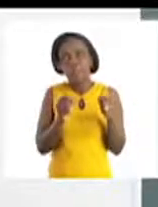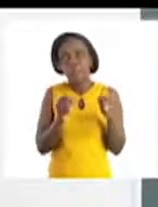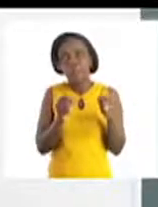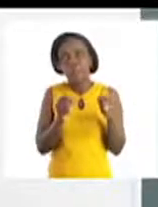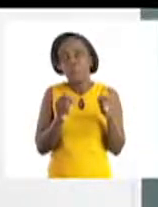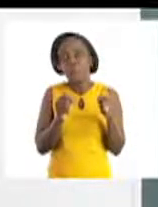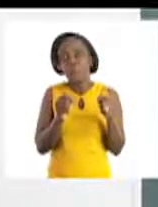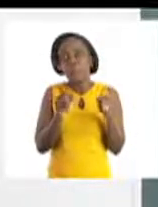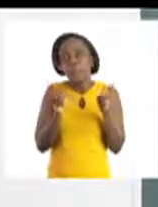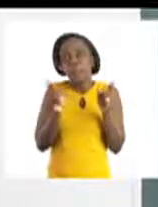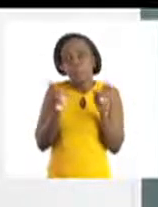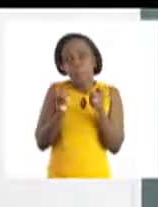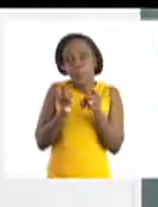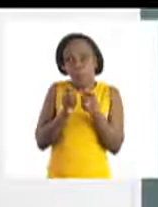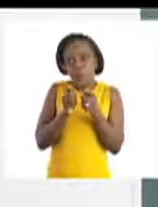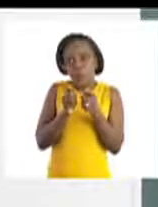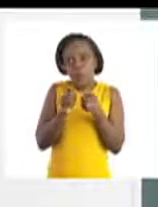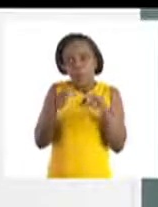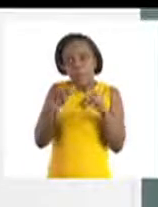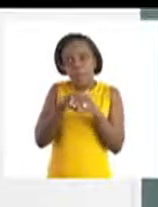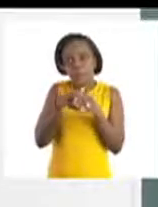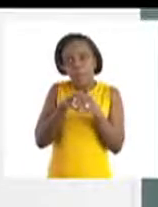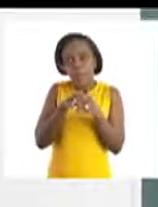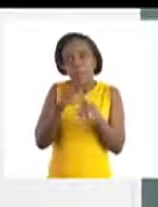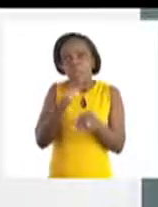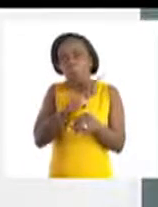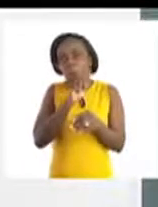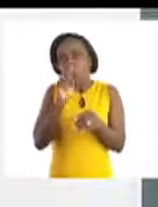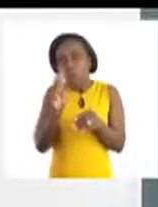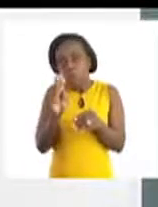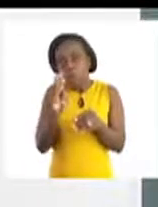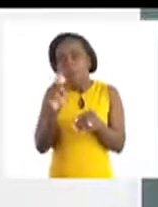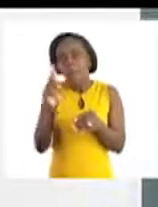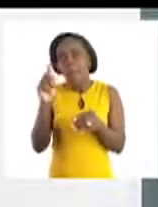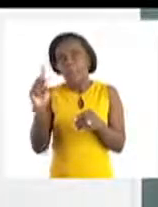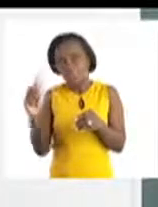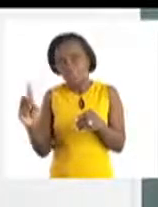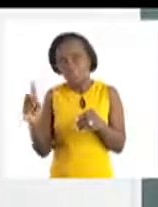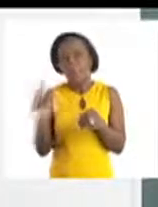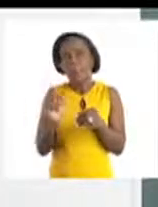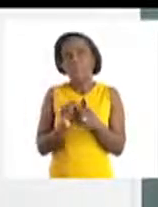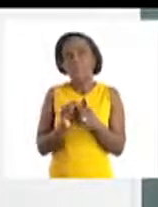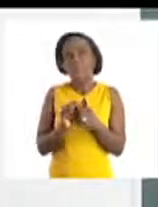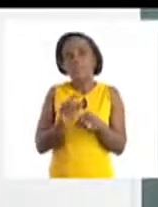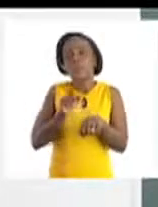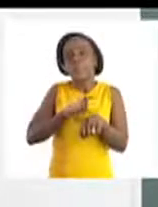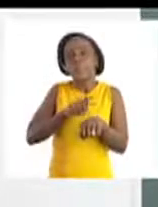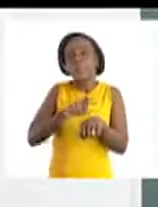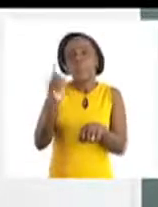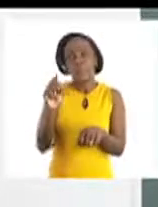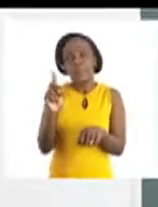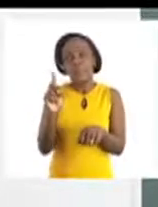and what? 12 and 1. So, what time will that be?